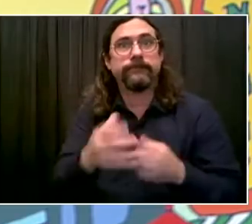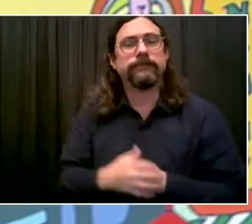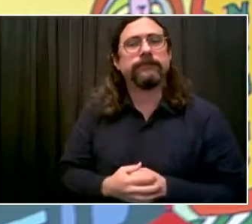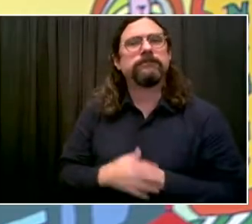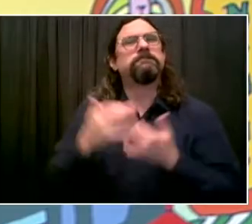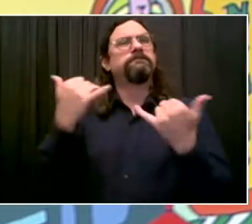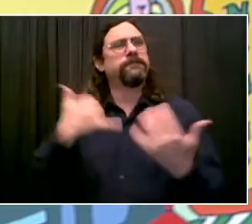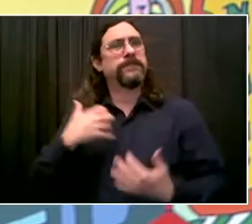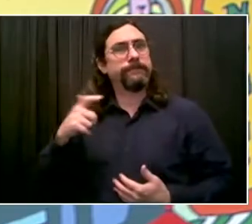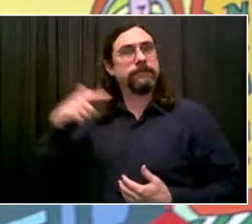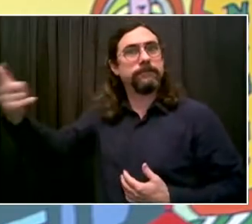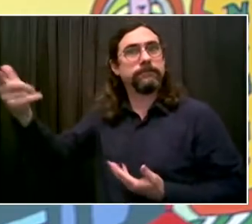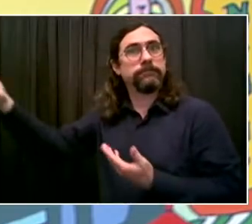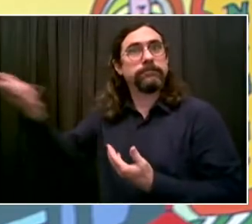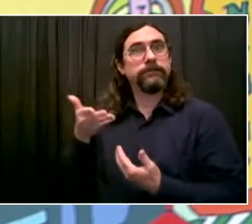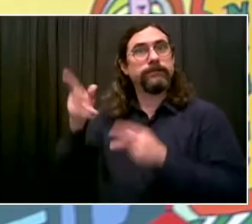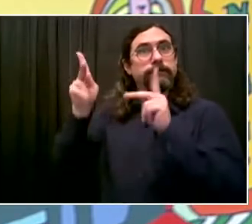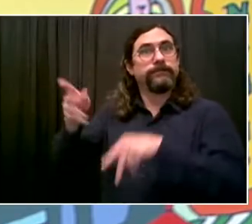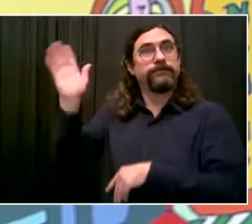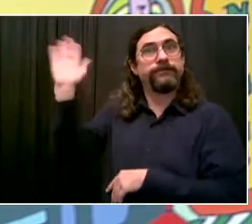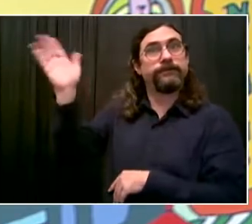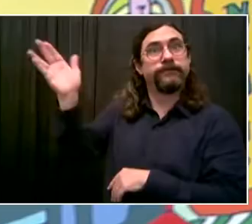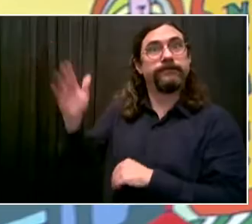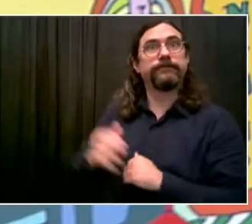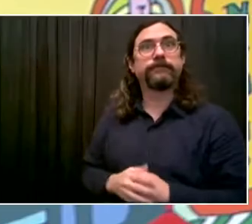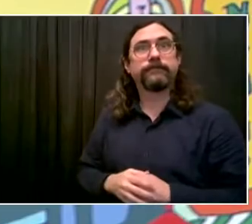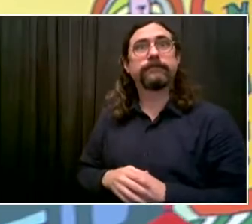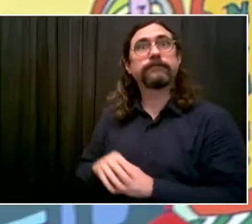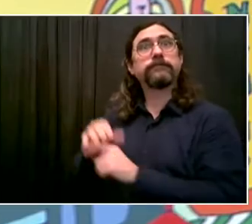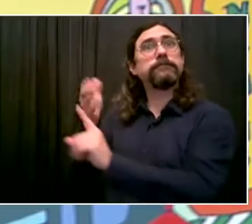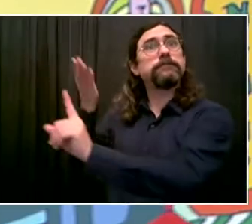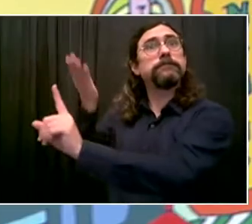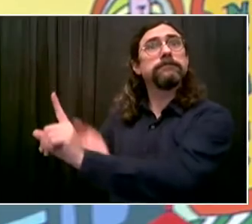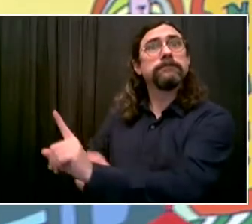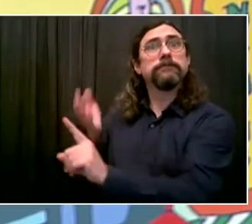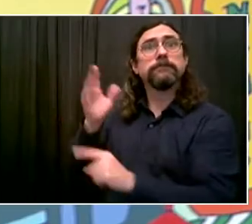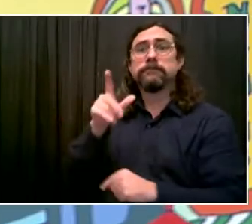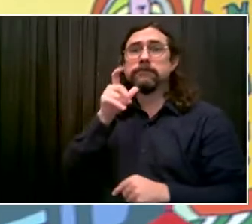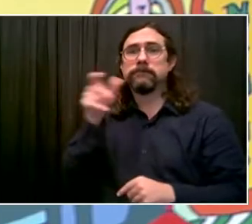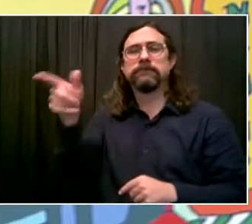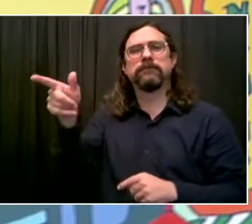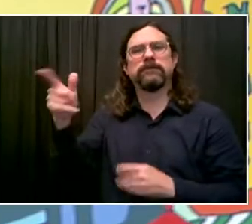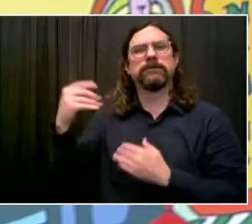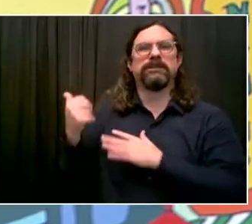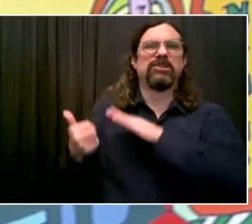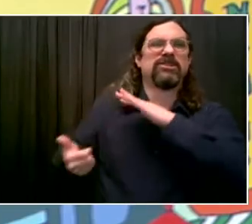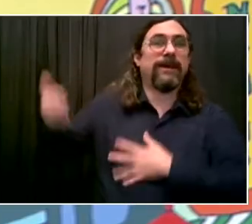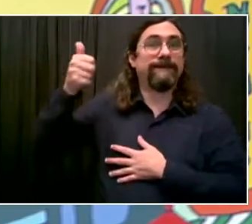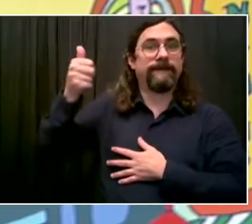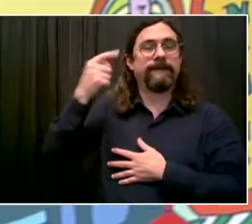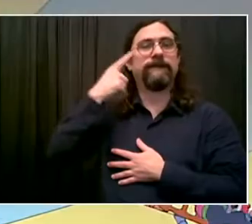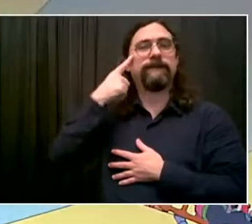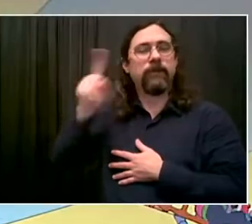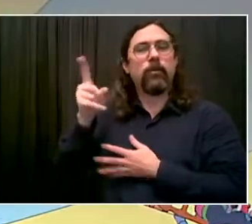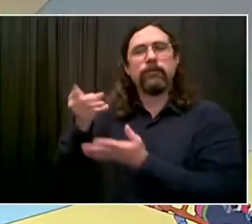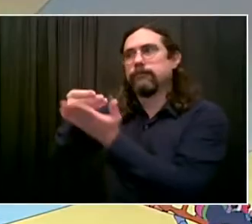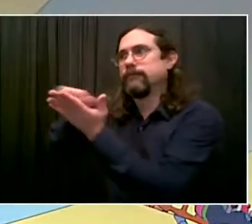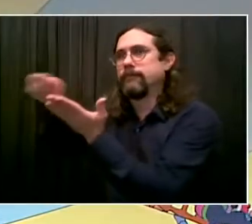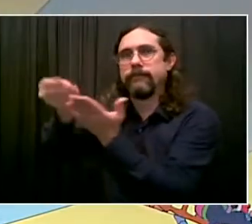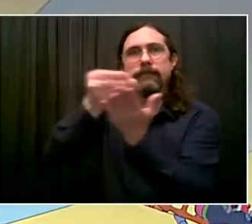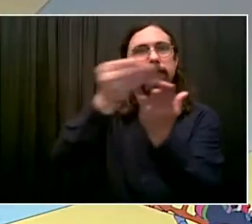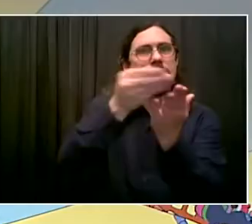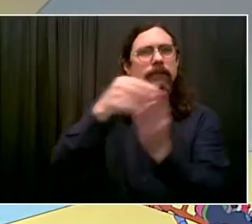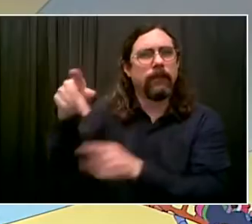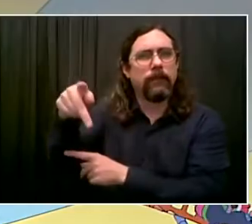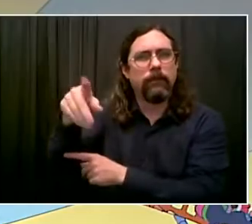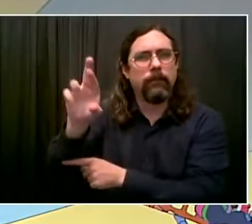who comes from this city, loves this city, wants to give back to this city, and has made a life of it. Victor Olds,